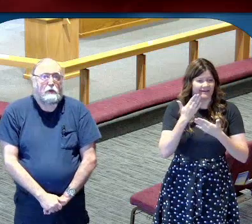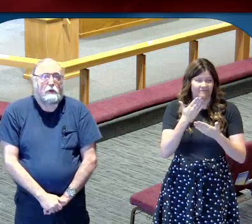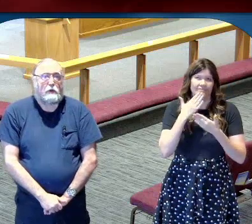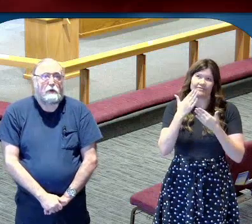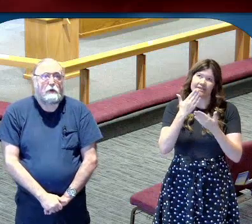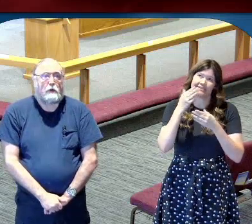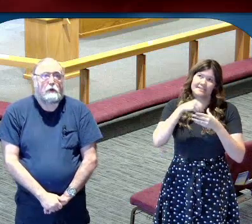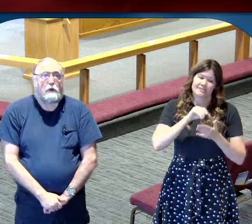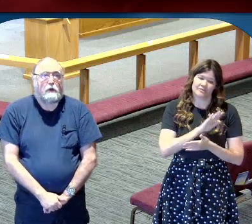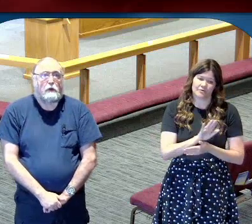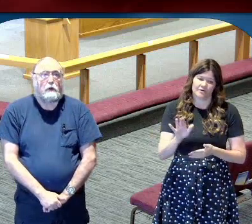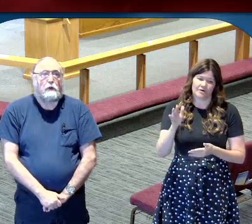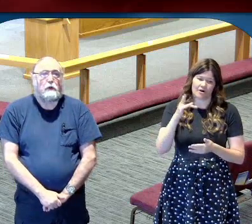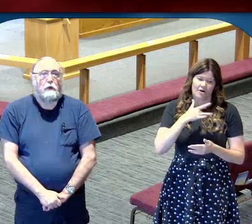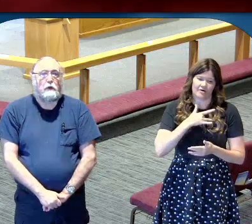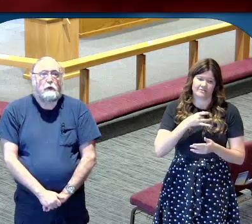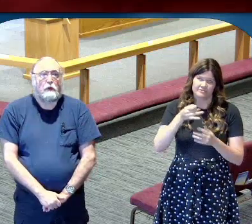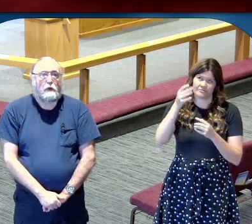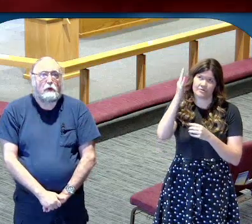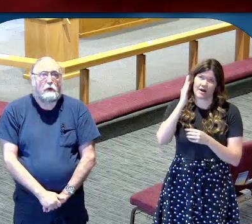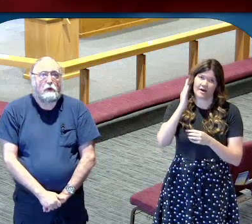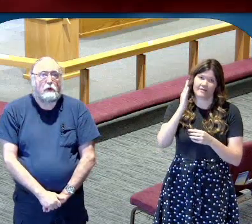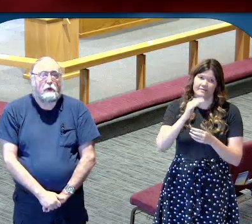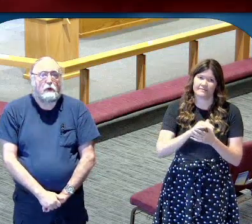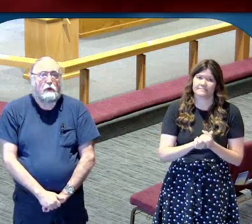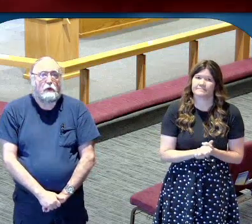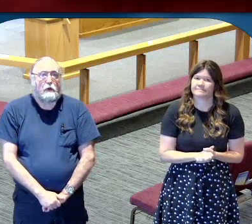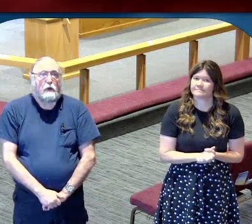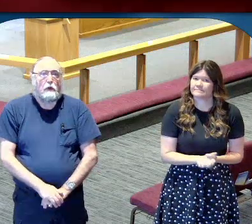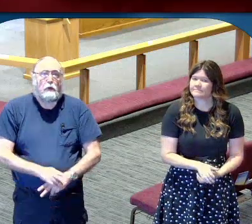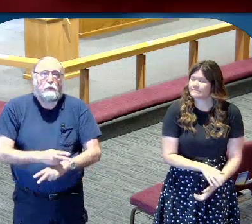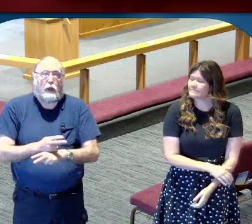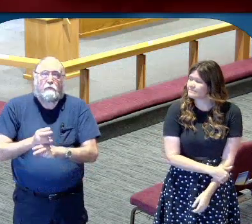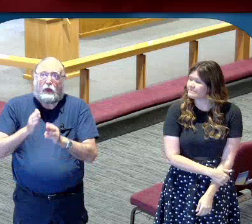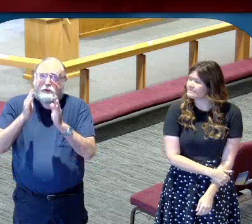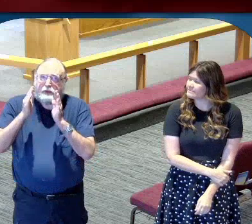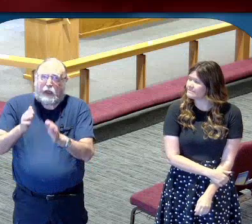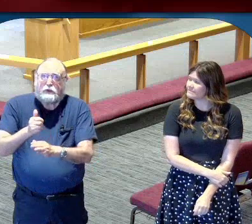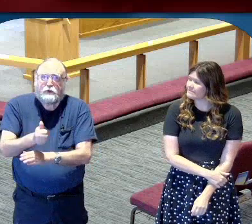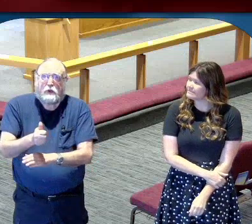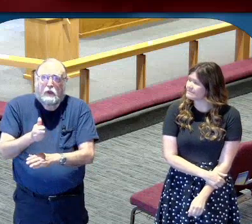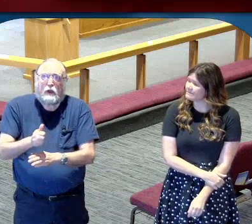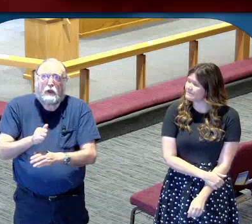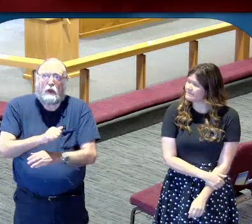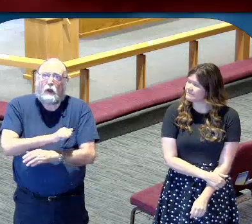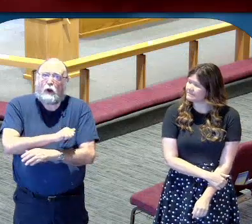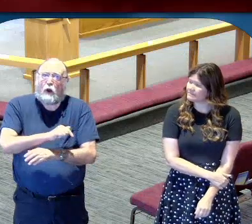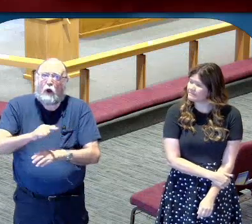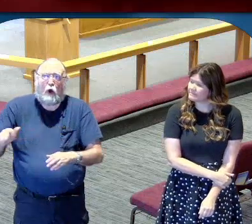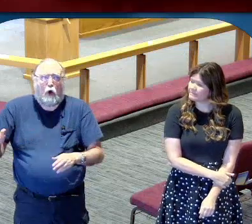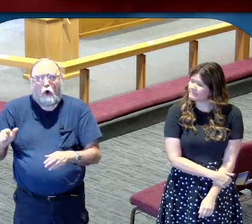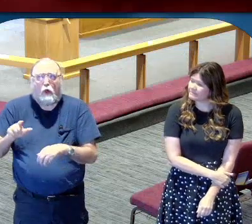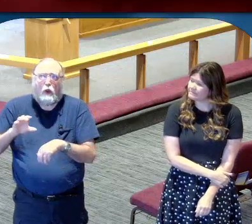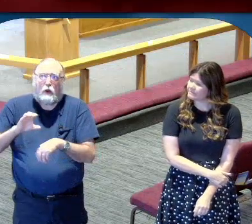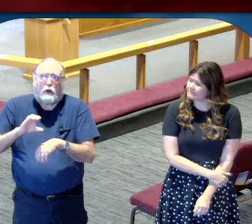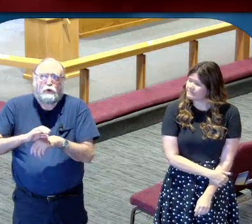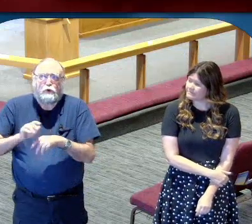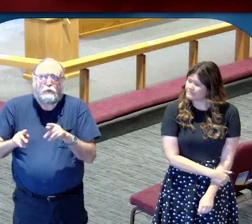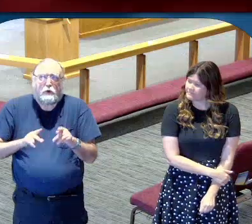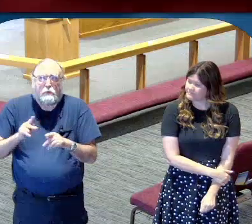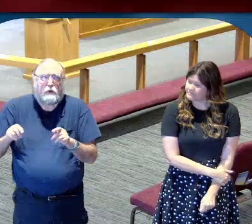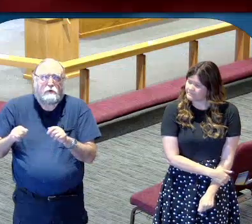God. Pay careful attention to yourselves and to all the flock in which the